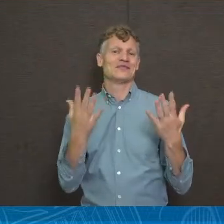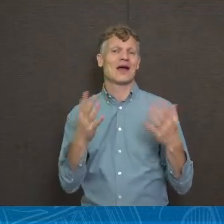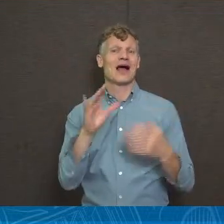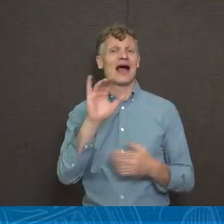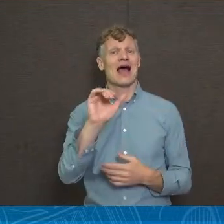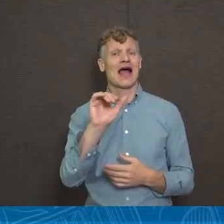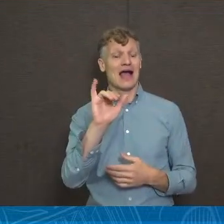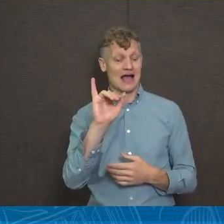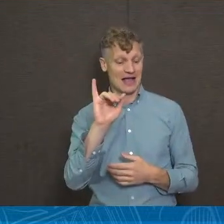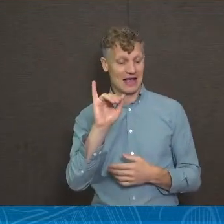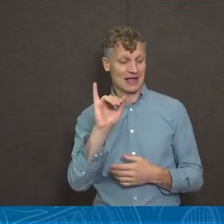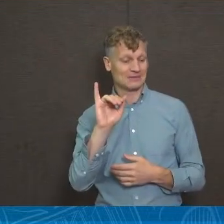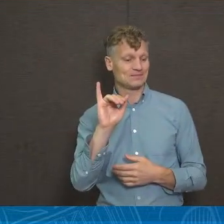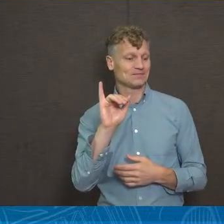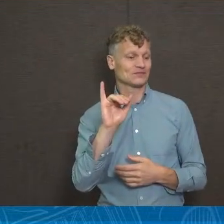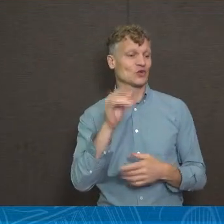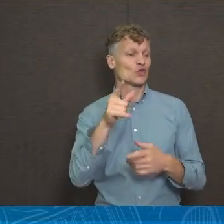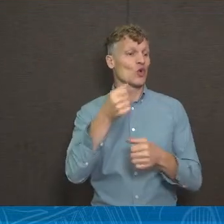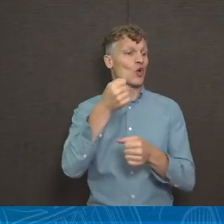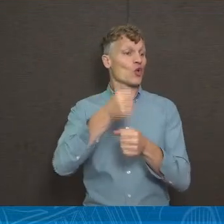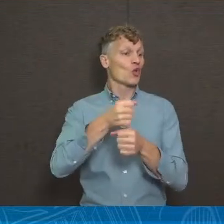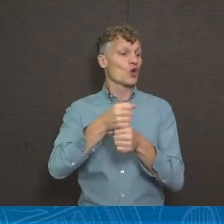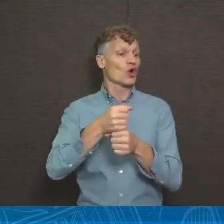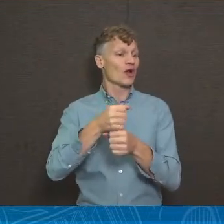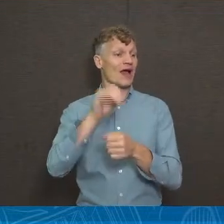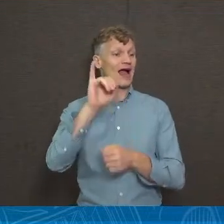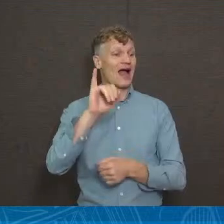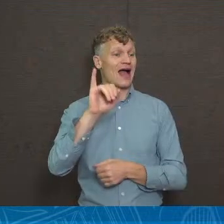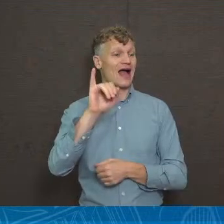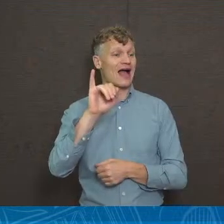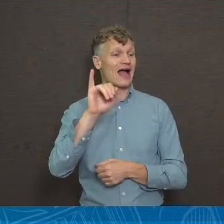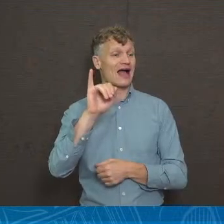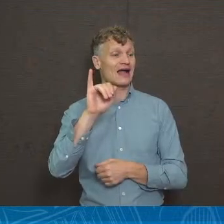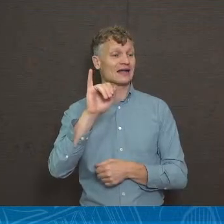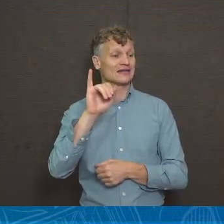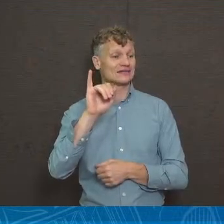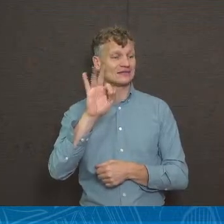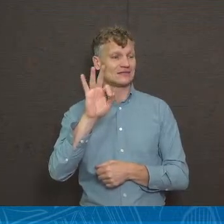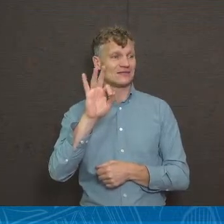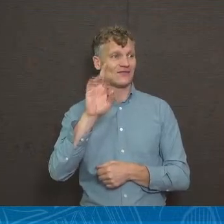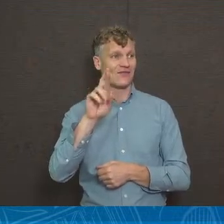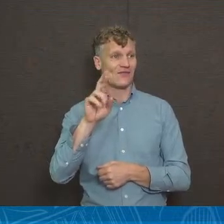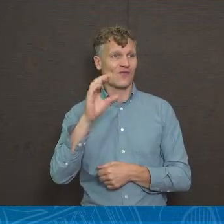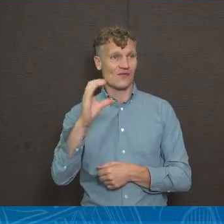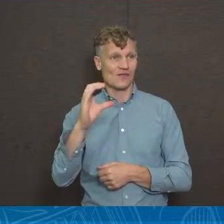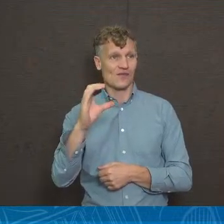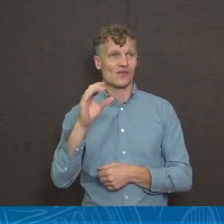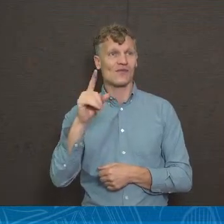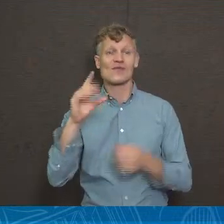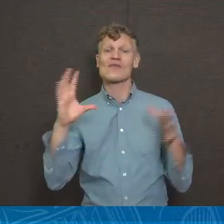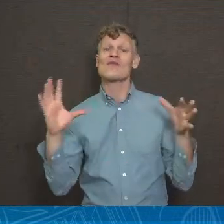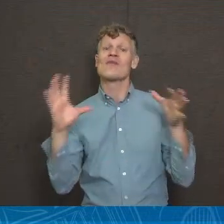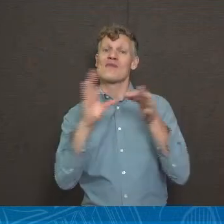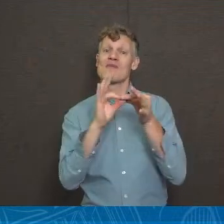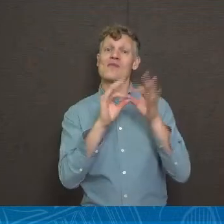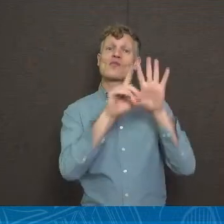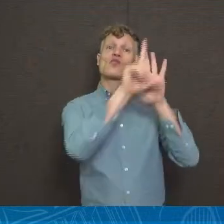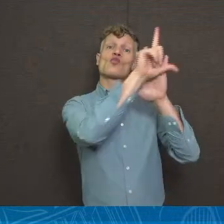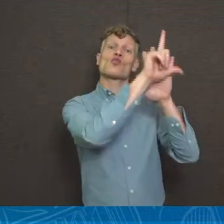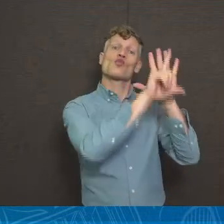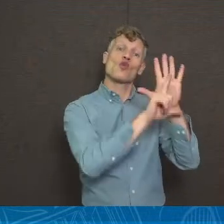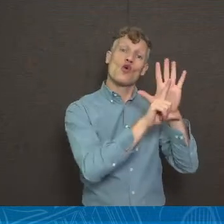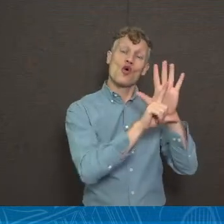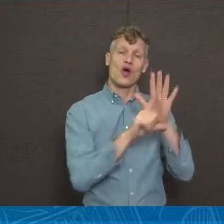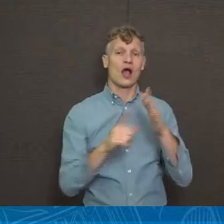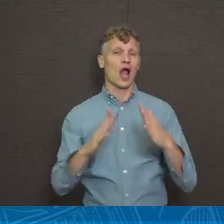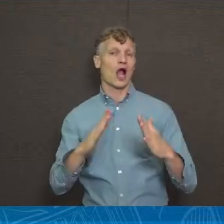work the IFRC does with communities since ever, the link between law that is up there and communities which